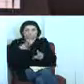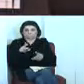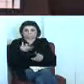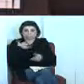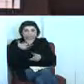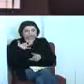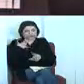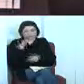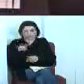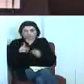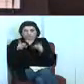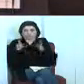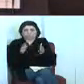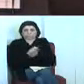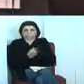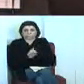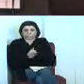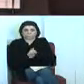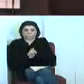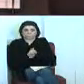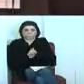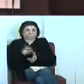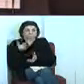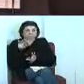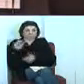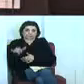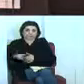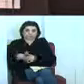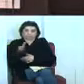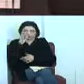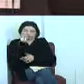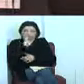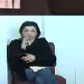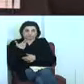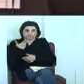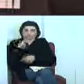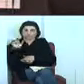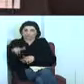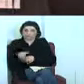intimidated. I don't want that. God doesn't want that.